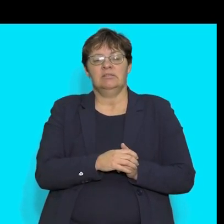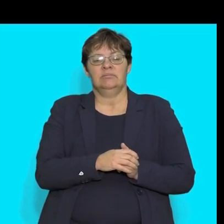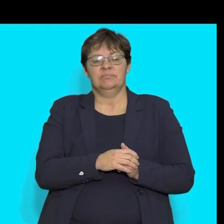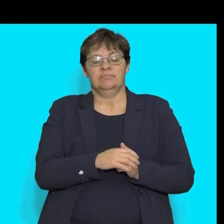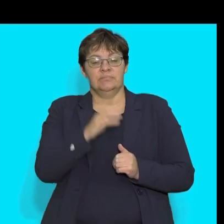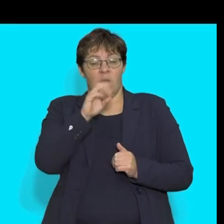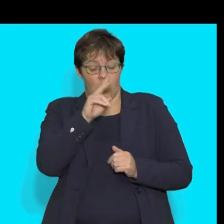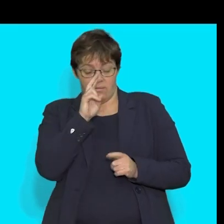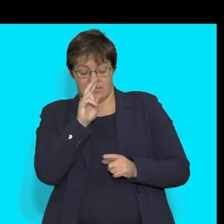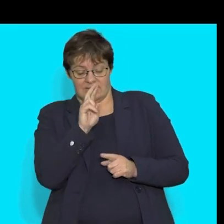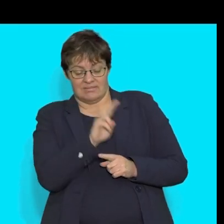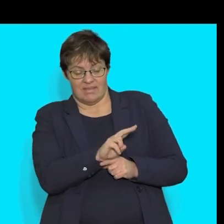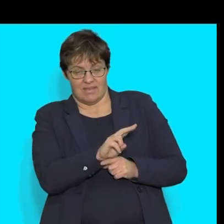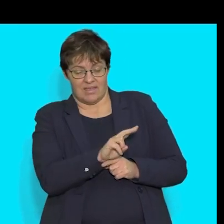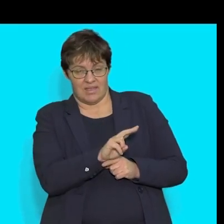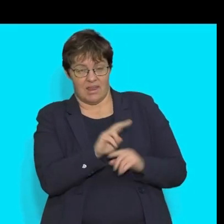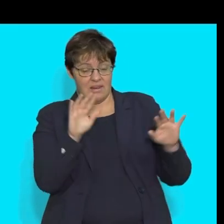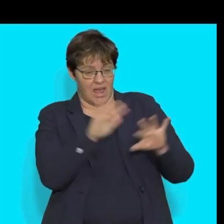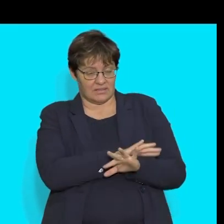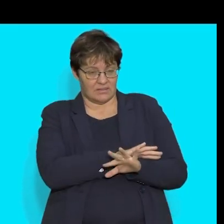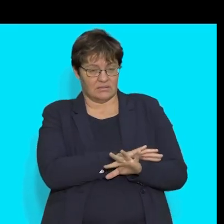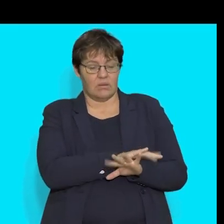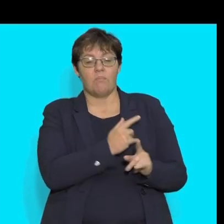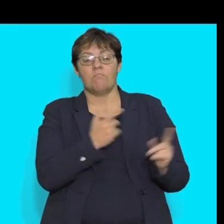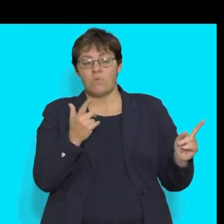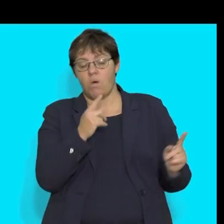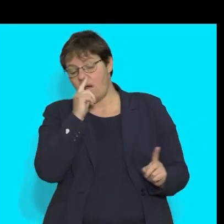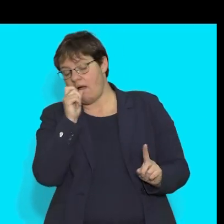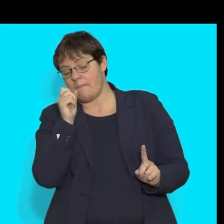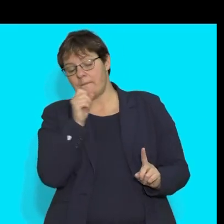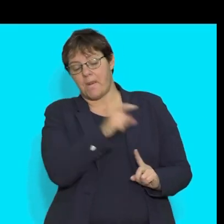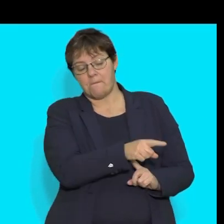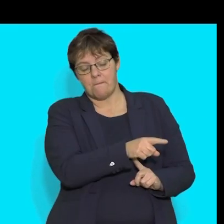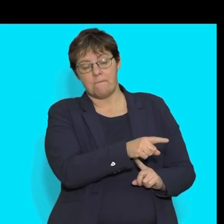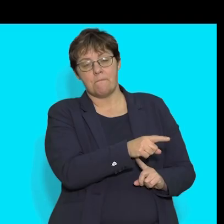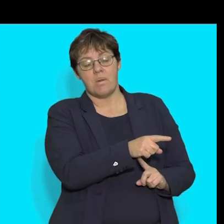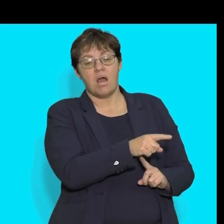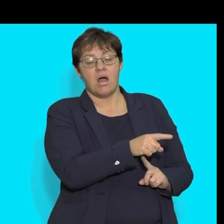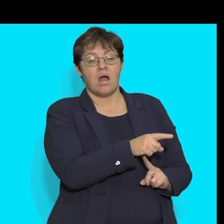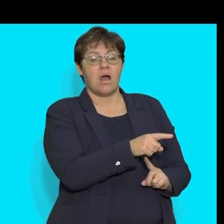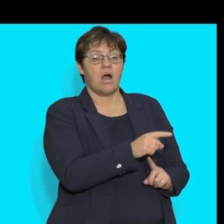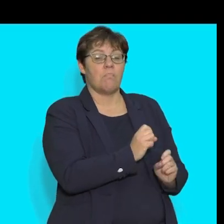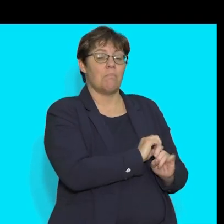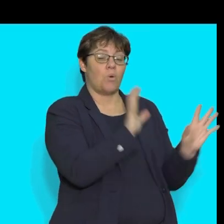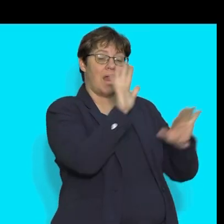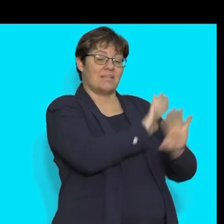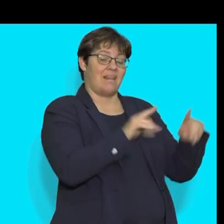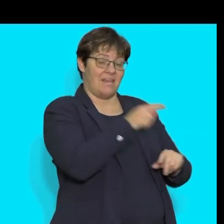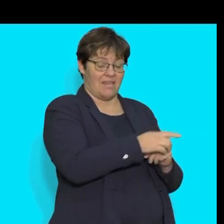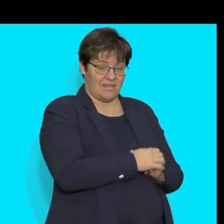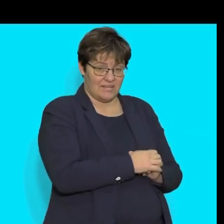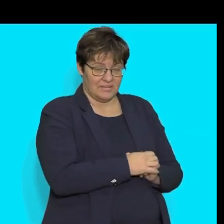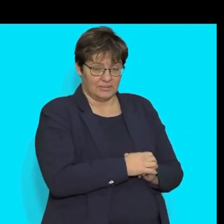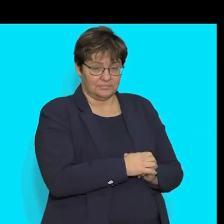owls that are able to see at night are most likely going to target the white colored or the bright colored